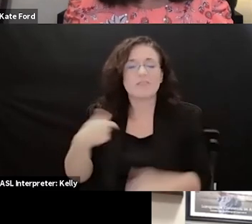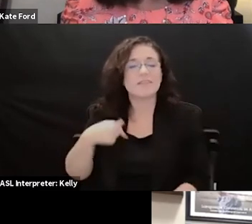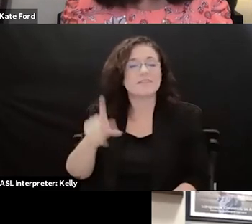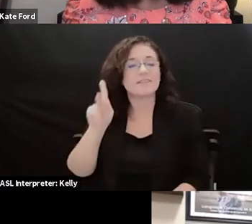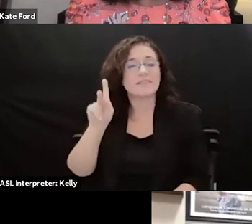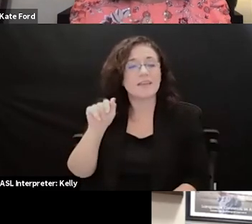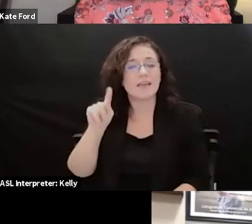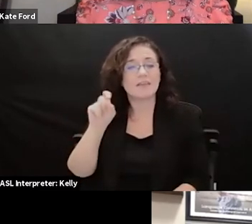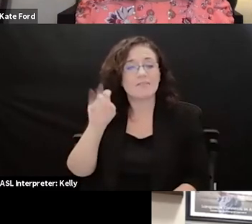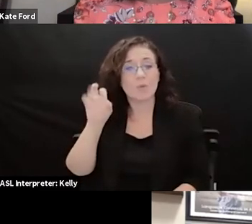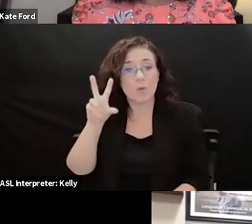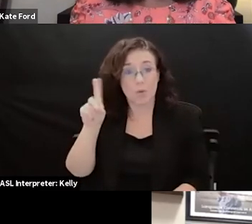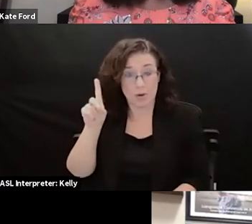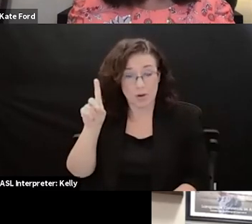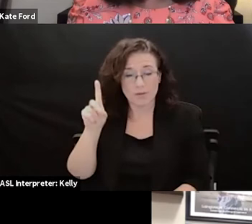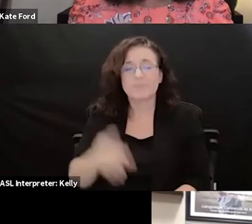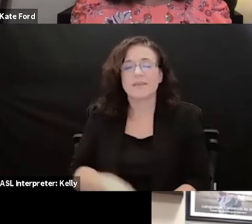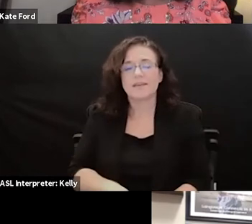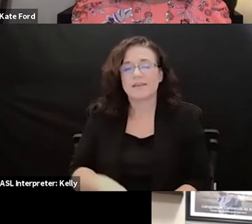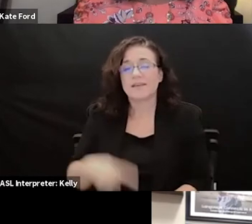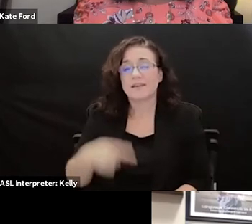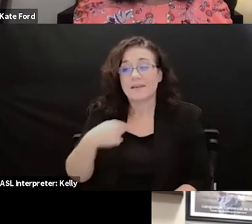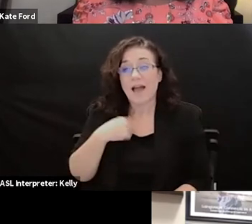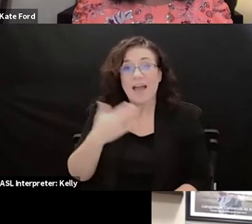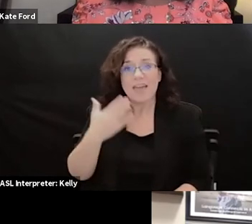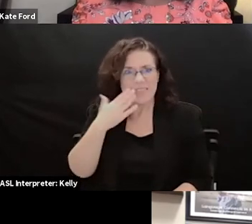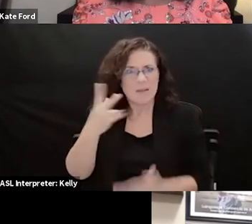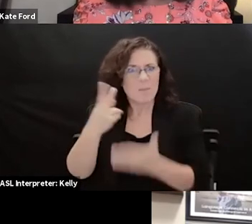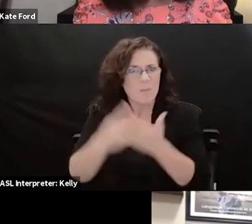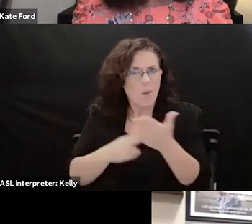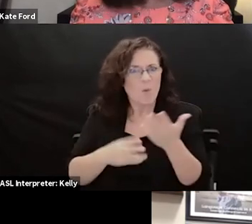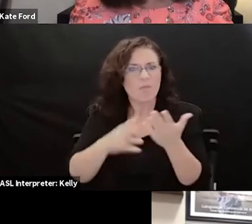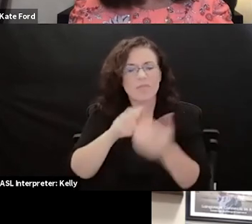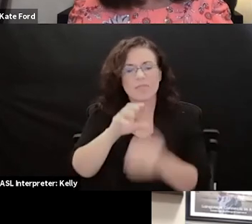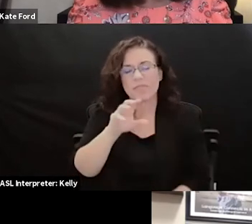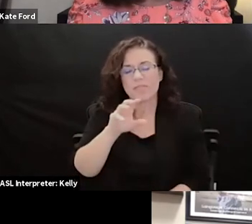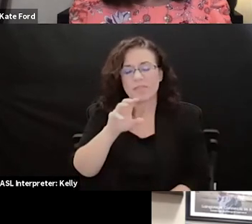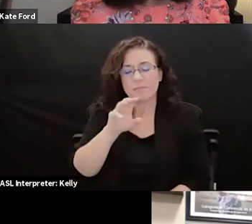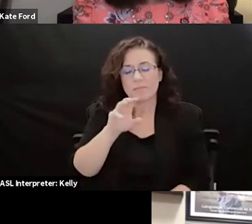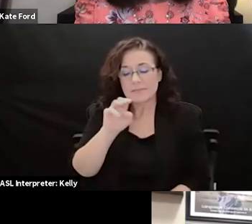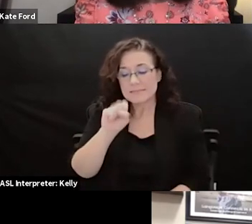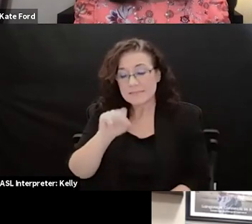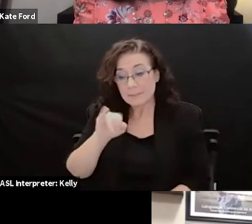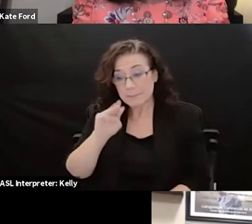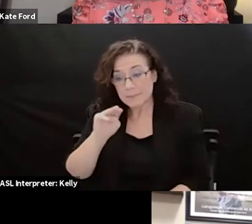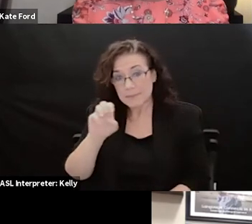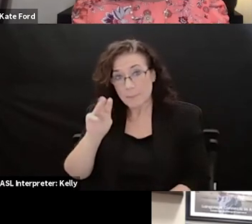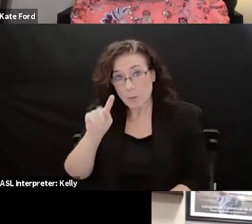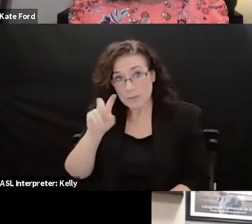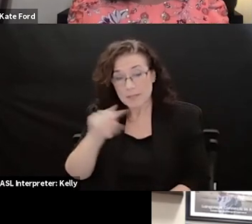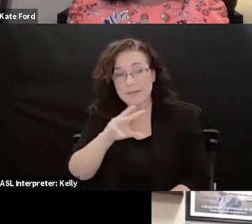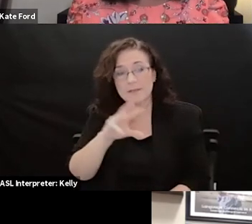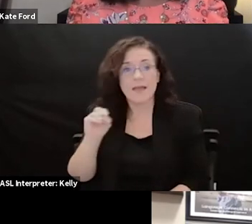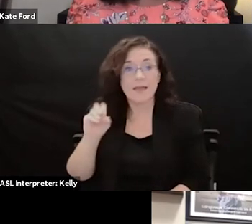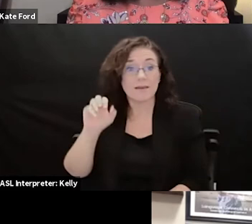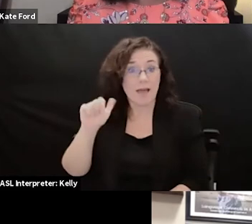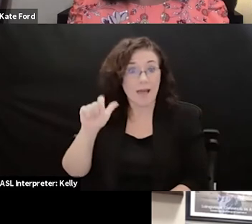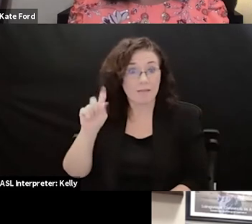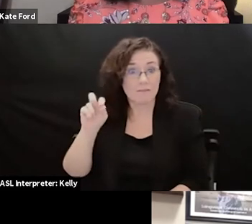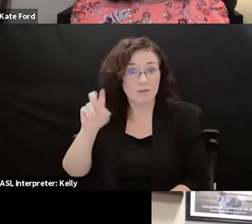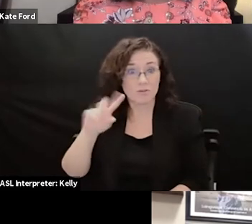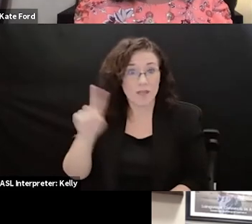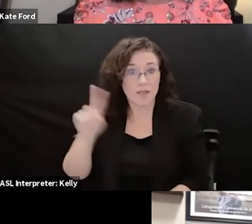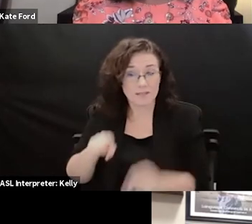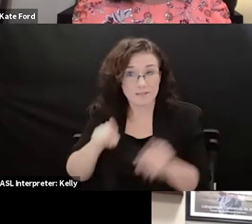sincerely thank uh both ms sims moton and miss alvarez for leading the effort along with the expert counsel and